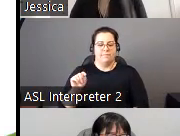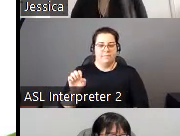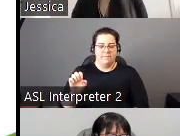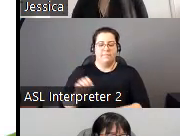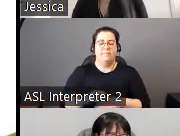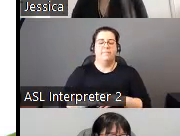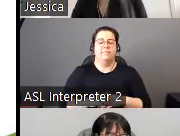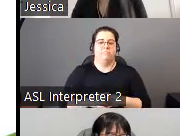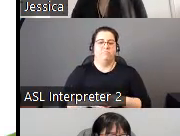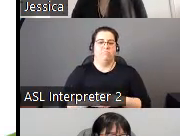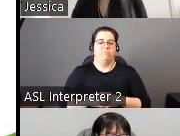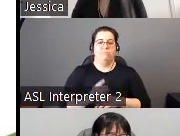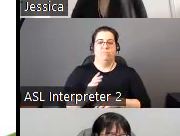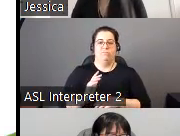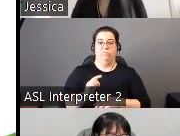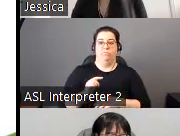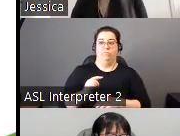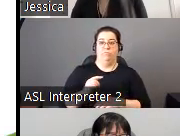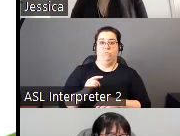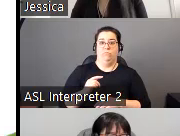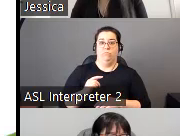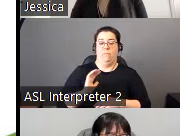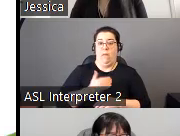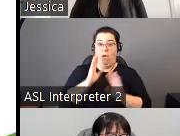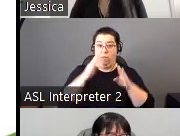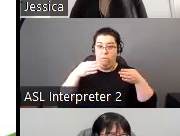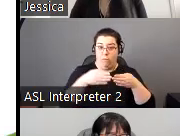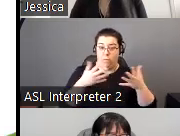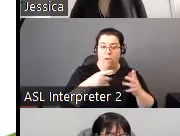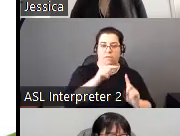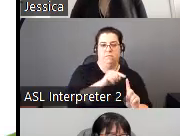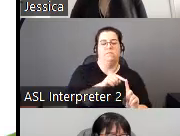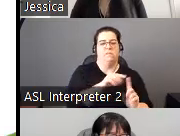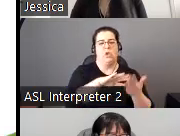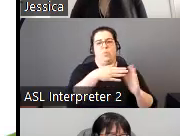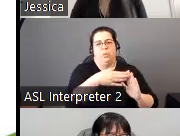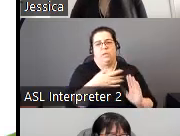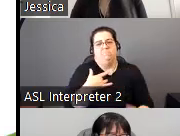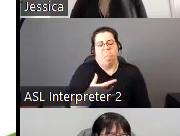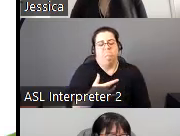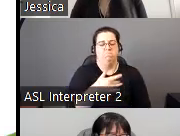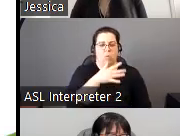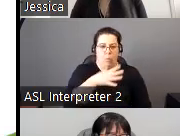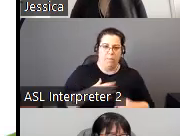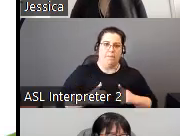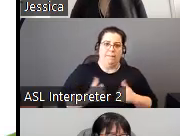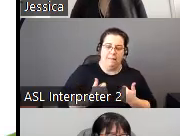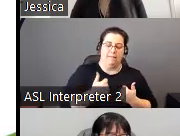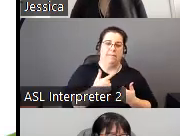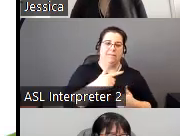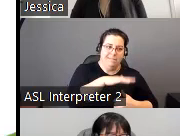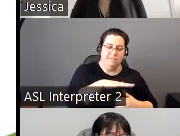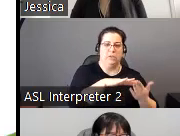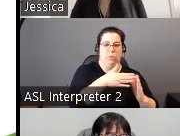more on women living in the community, and it's really looking at promising practices. And I do believe that some of these